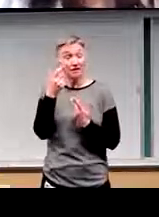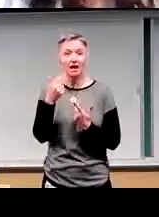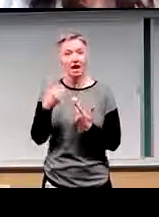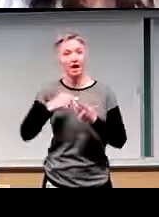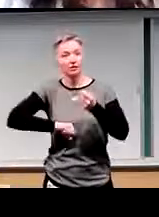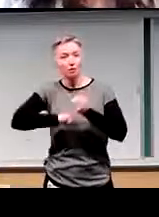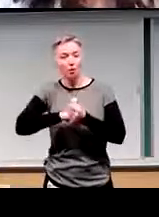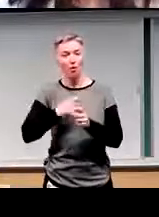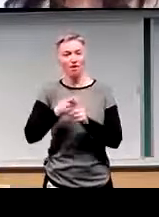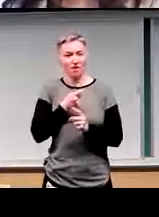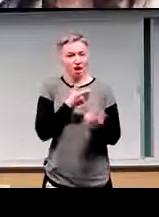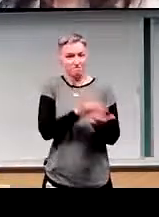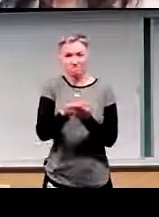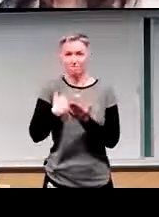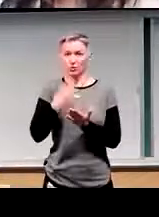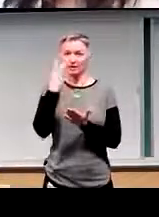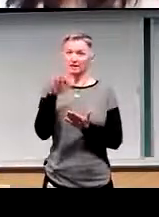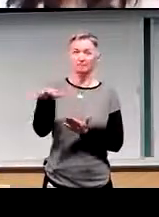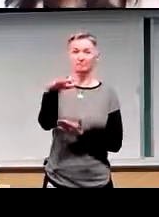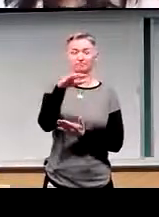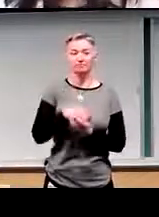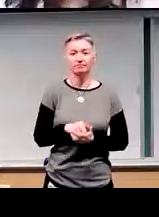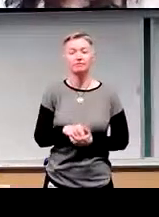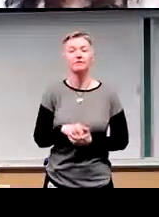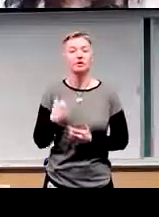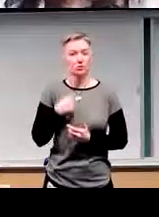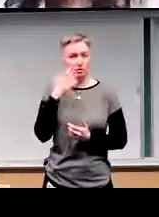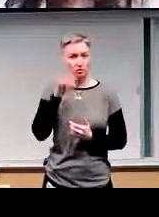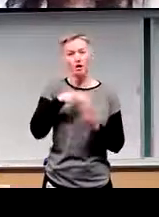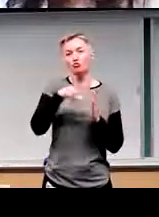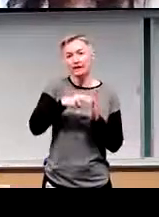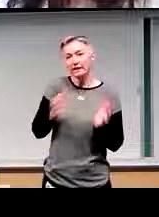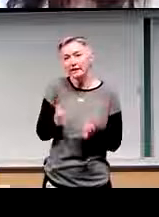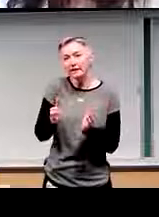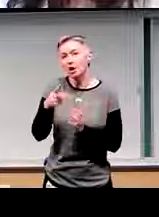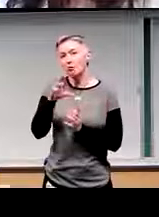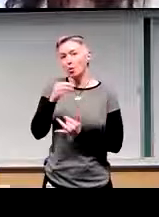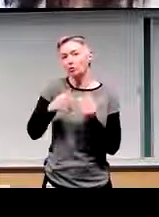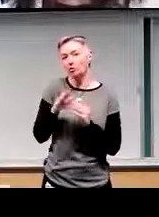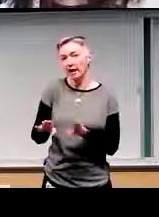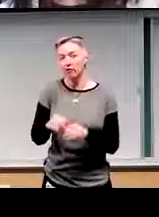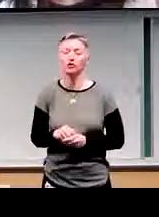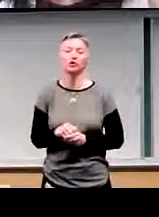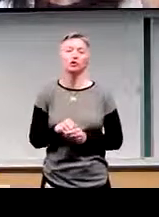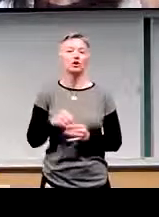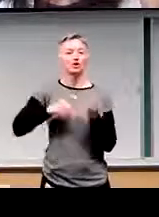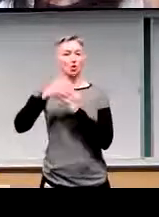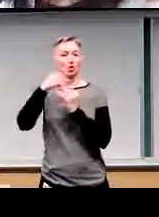empirical evidence. So reading has been shown to promote prosociality and social cognition.